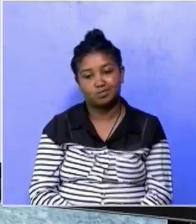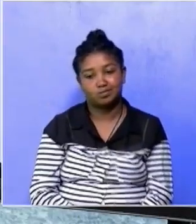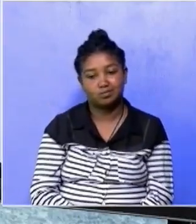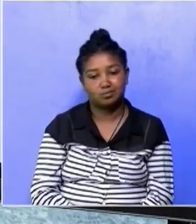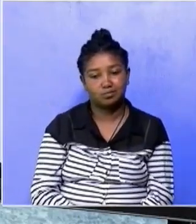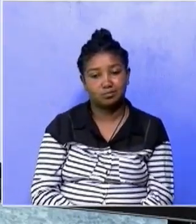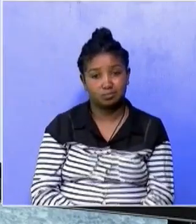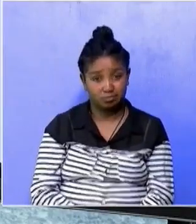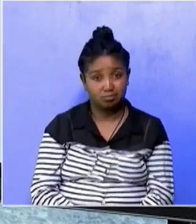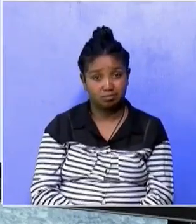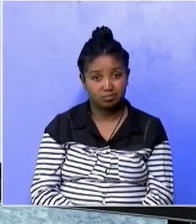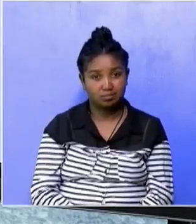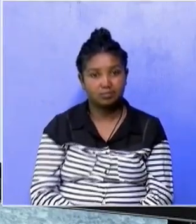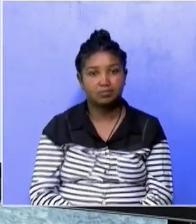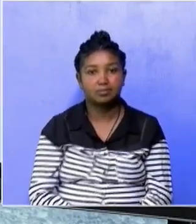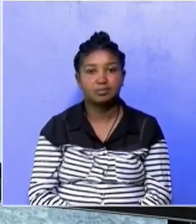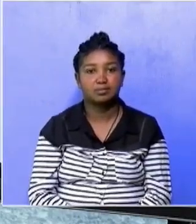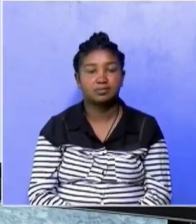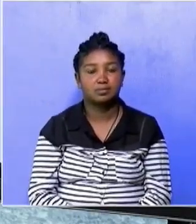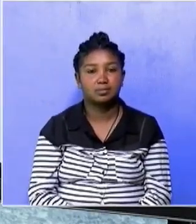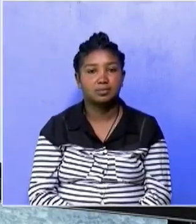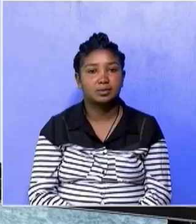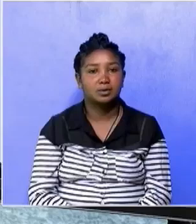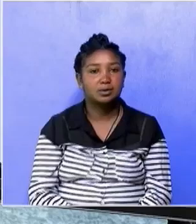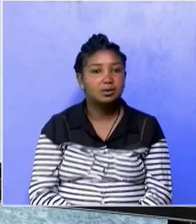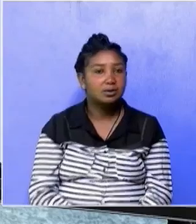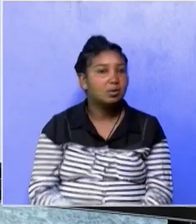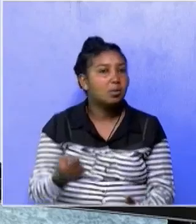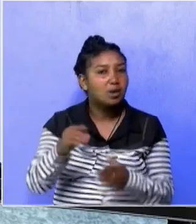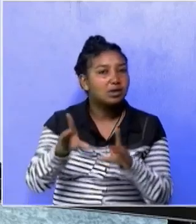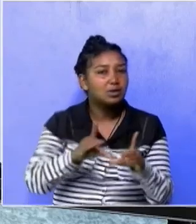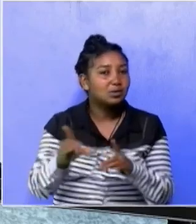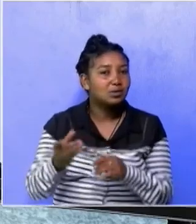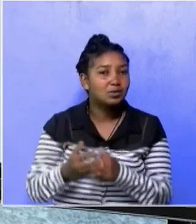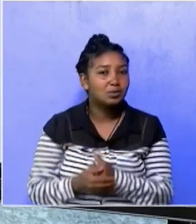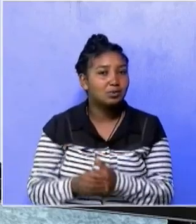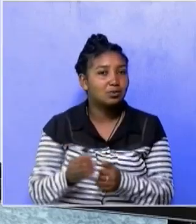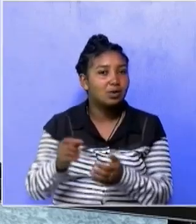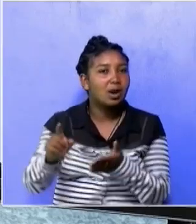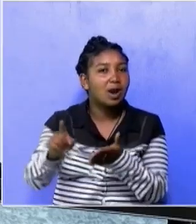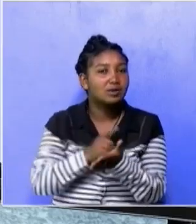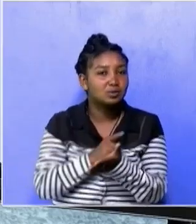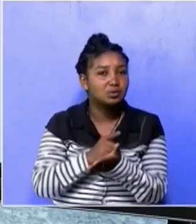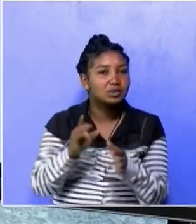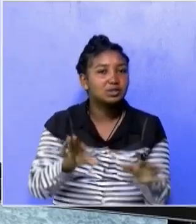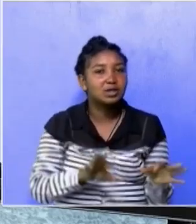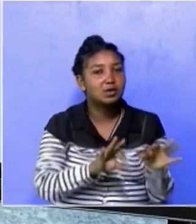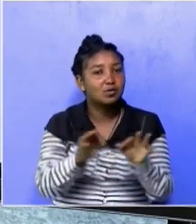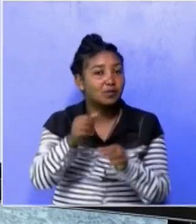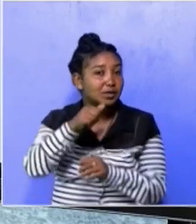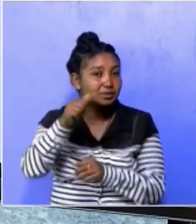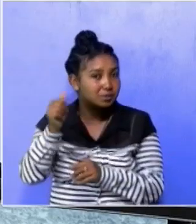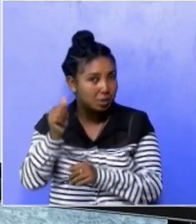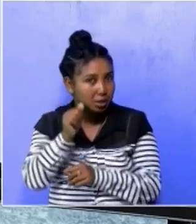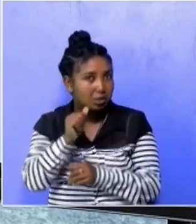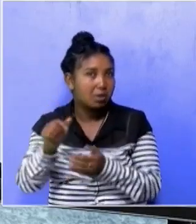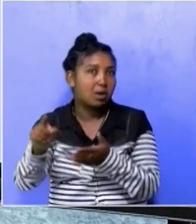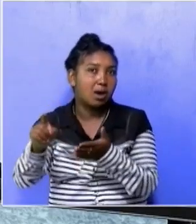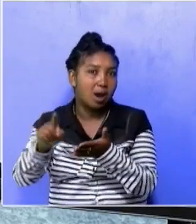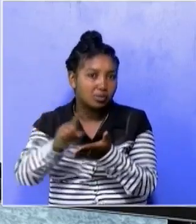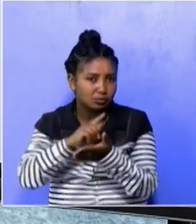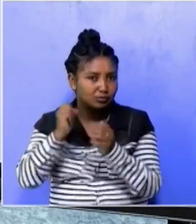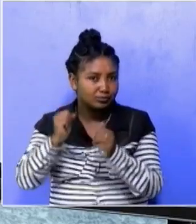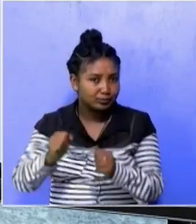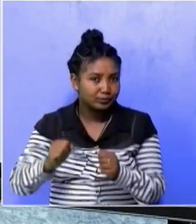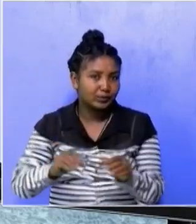Come on, students. Yeah. What did you do last week instead of yesterday? Last week also